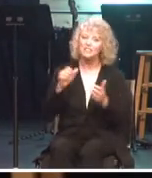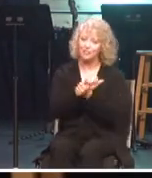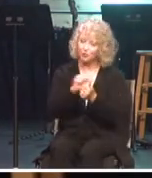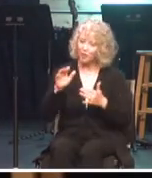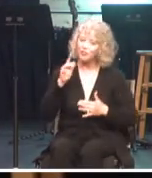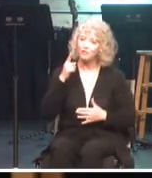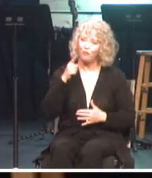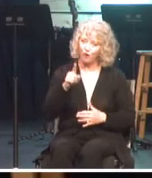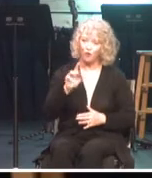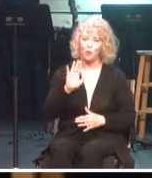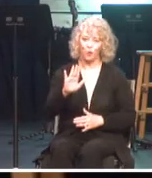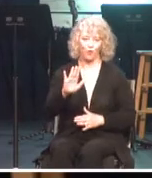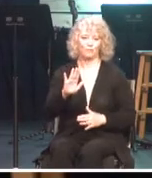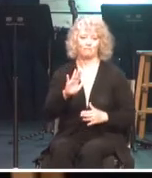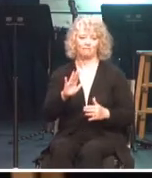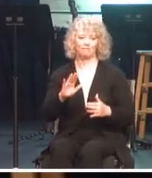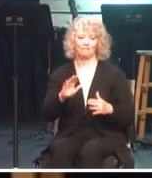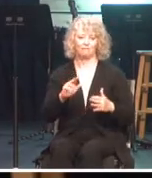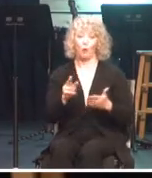your sanctification.